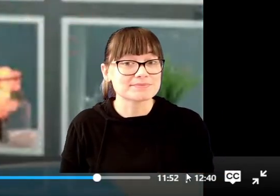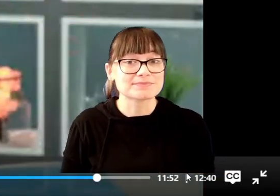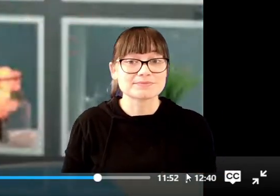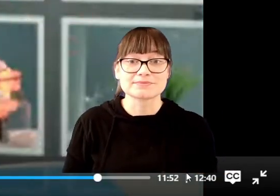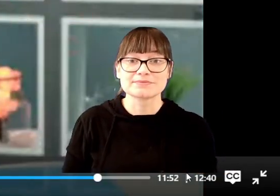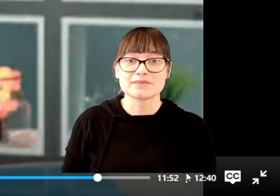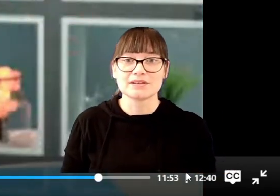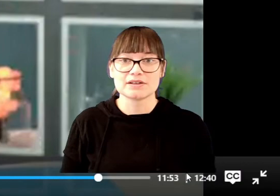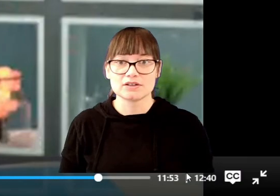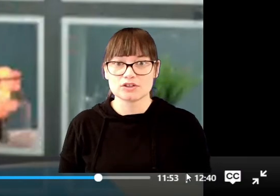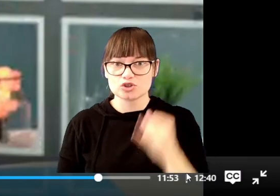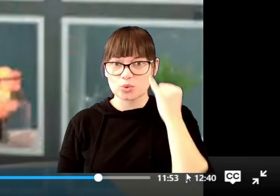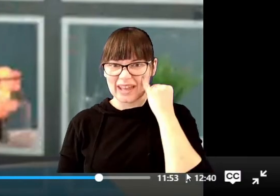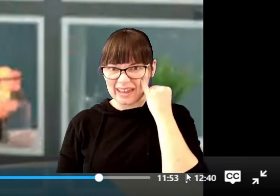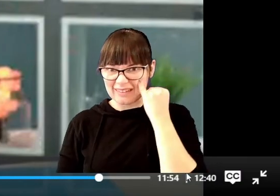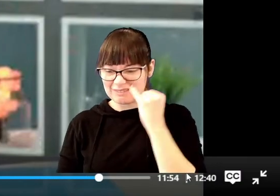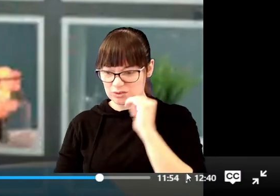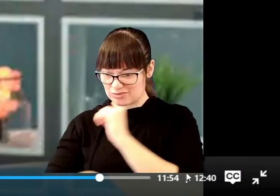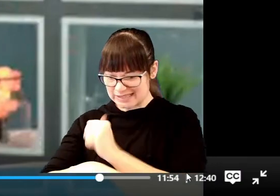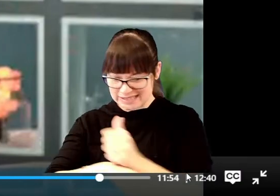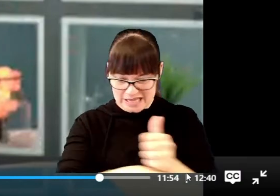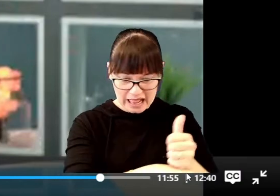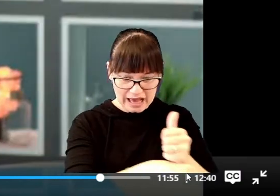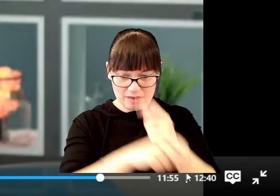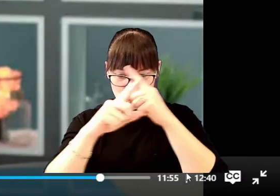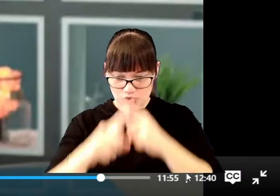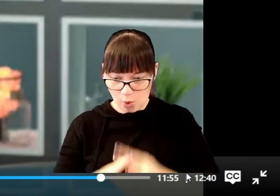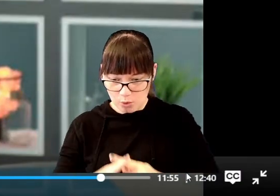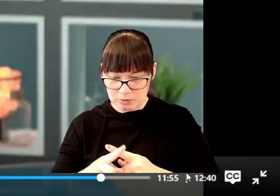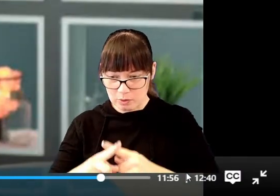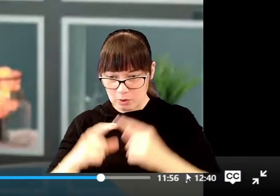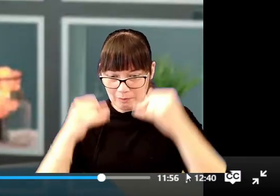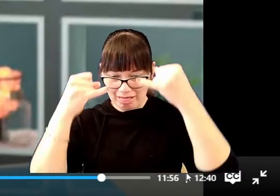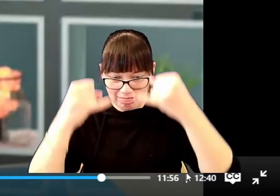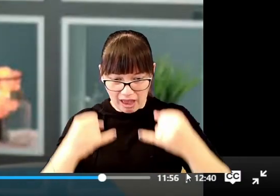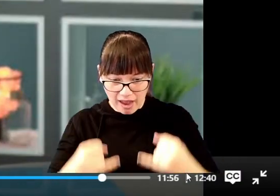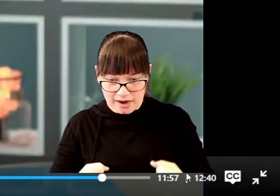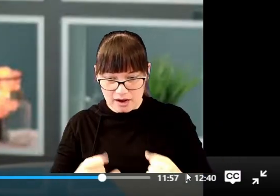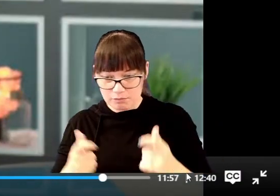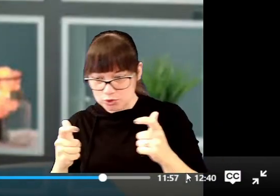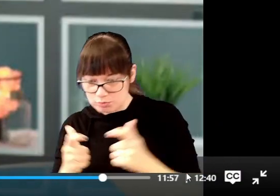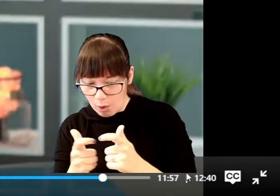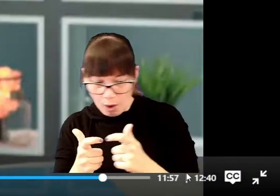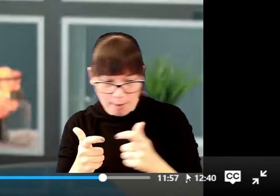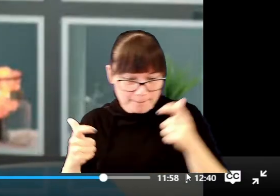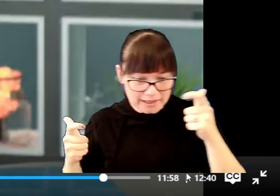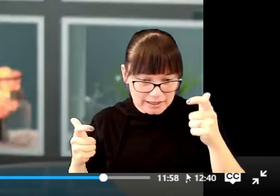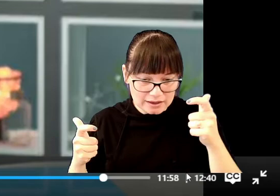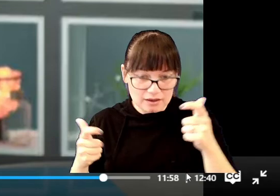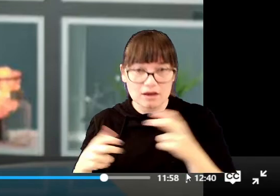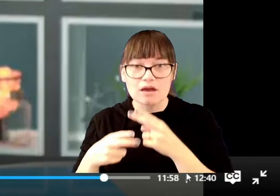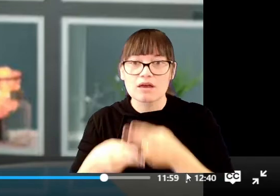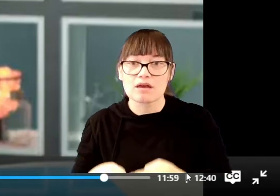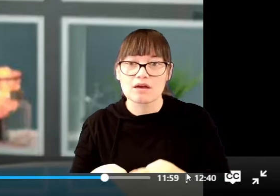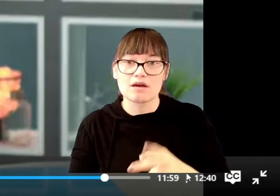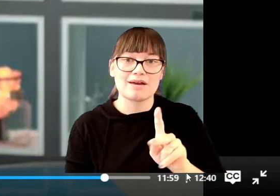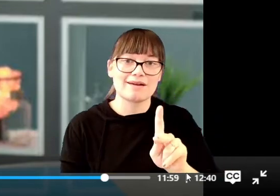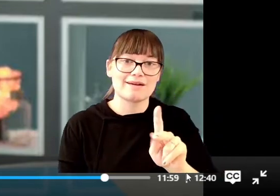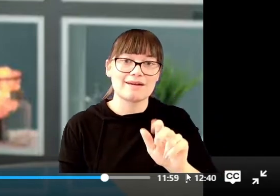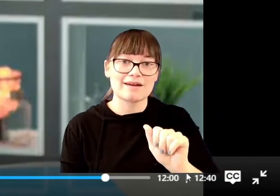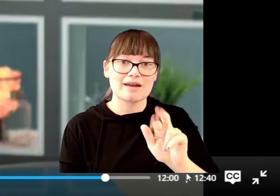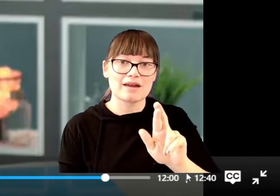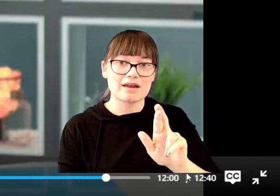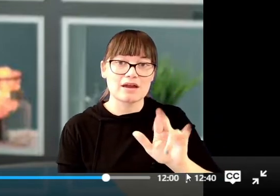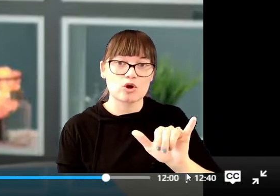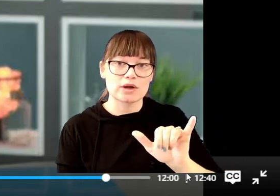our chromosomes out and we look at them, we can line them up from smallest to largest. That's called a karyotype. We'll start with